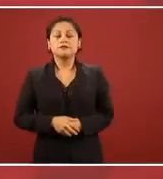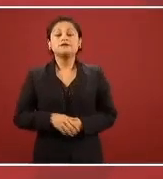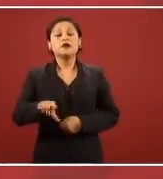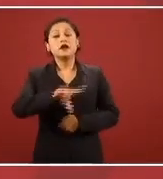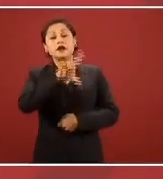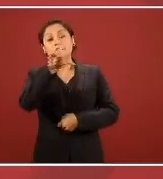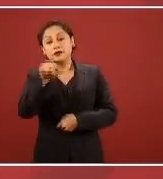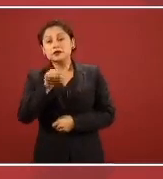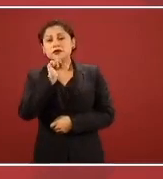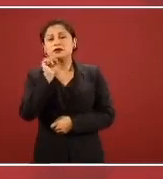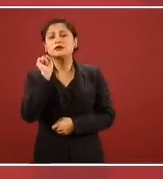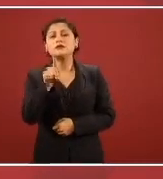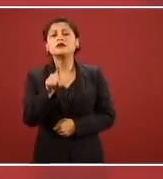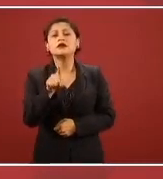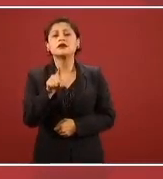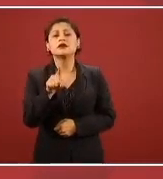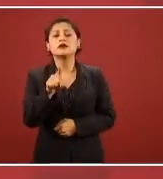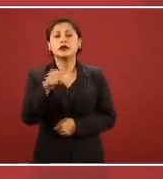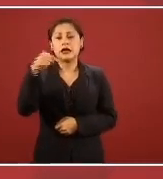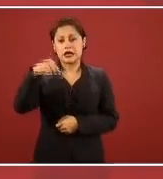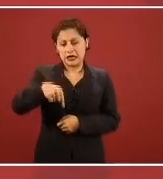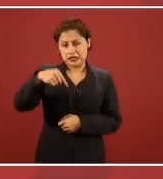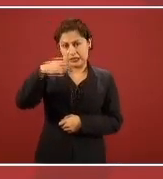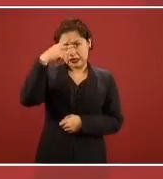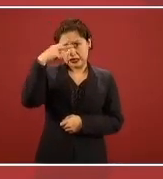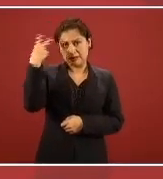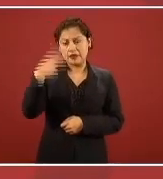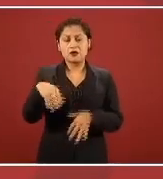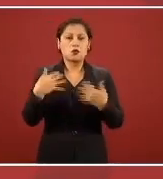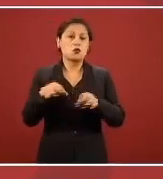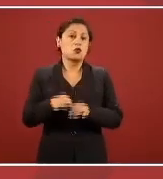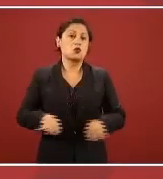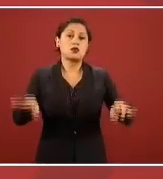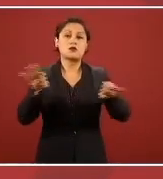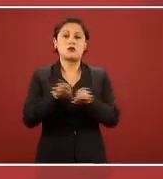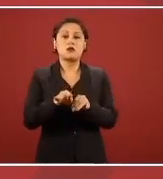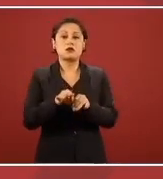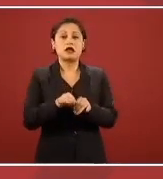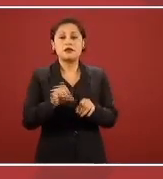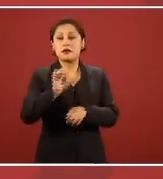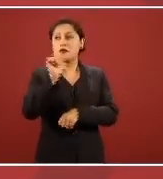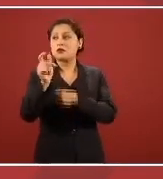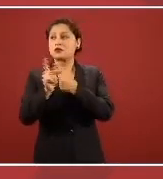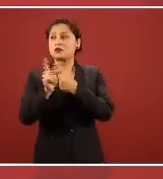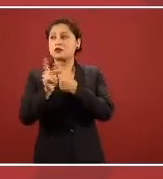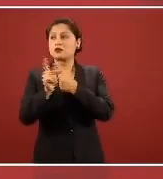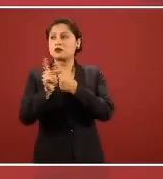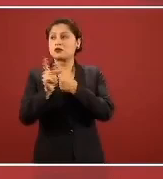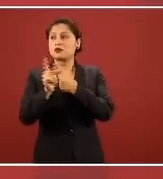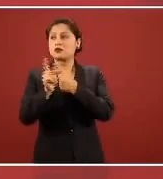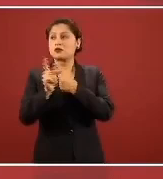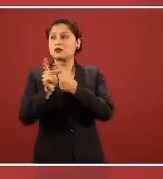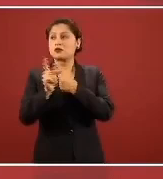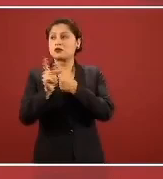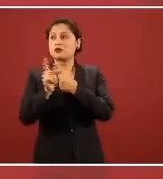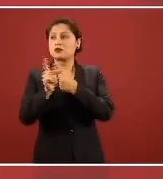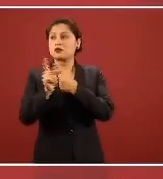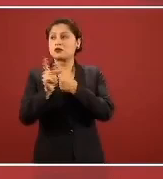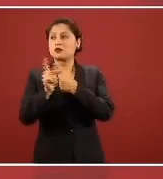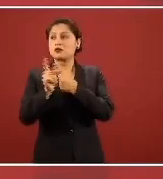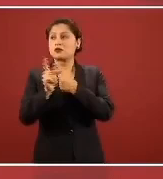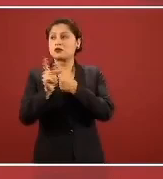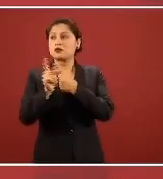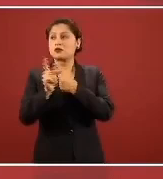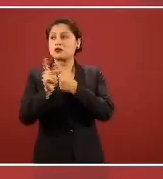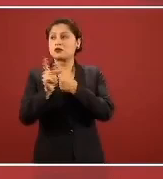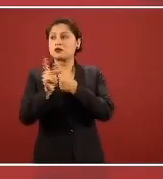la suerte de que crecieron las remesas. And also we were fortunate that the remittances grew